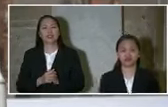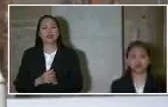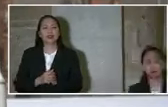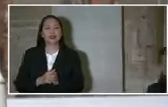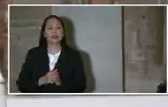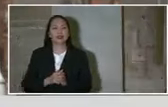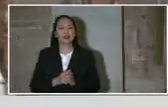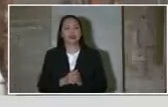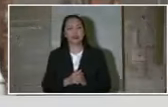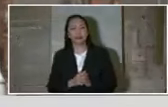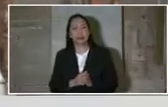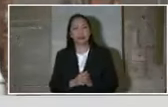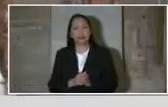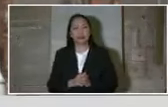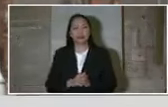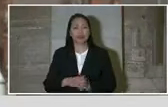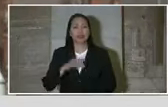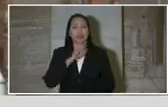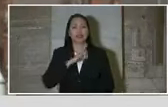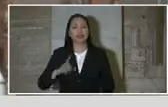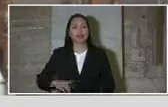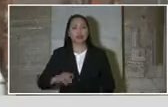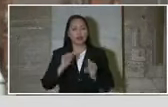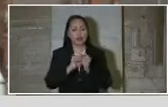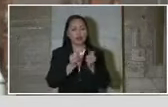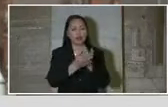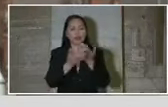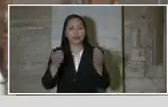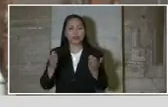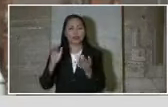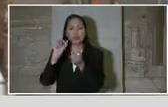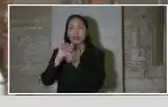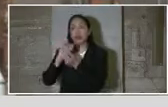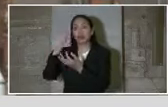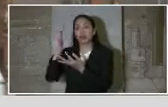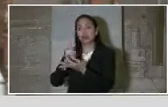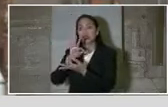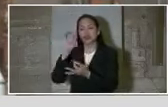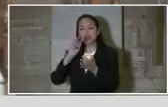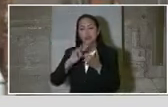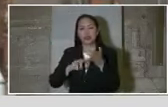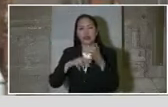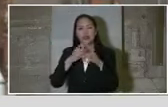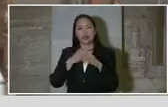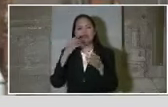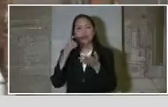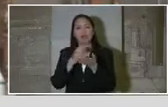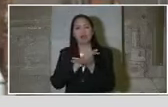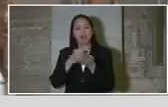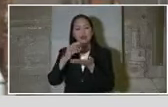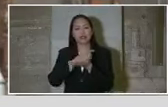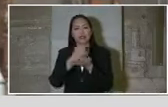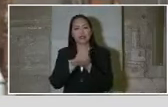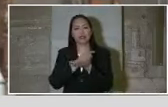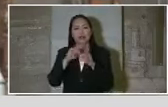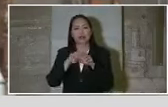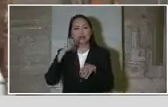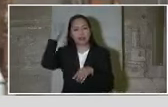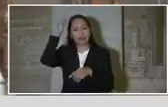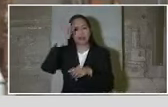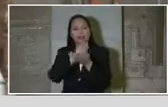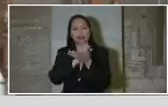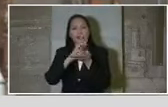The Lord be with you. And with your spirit. A reading from the Holy Gospel according to Matthew.